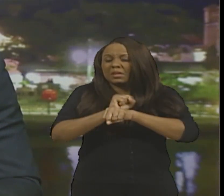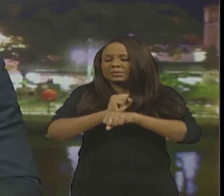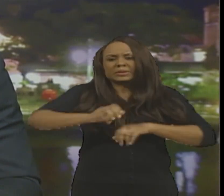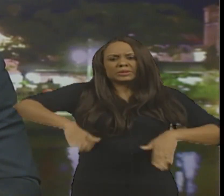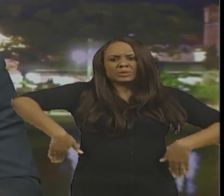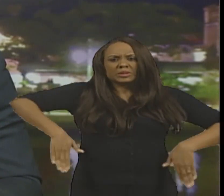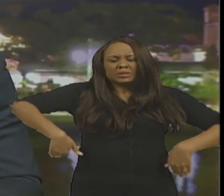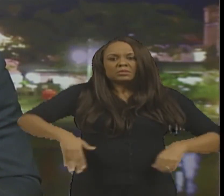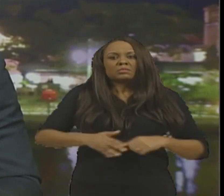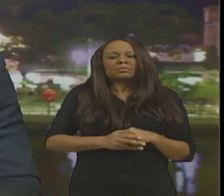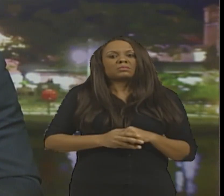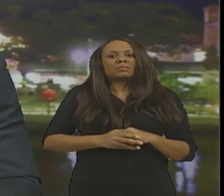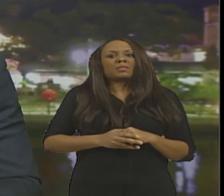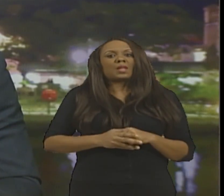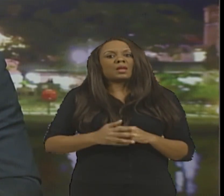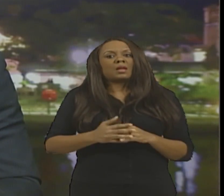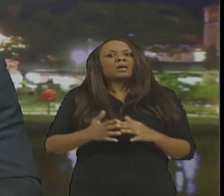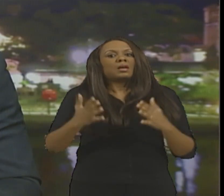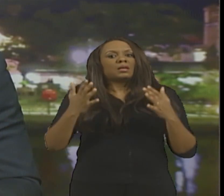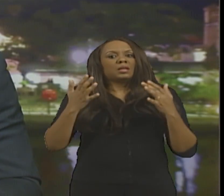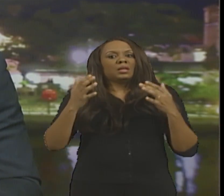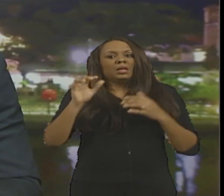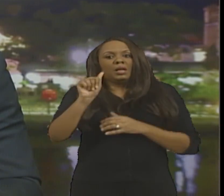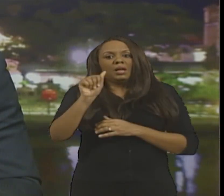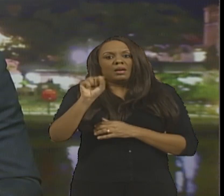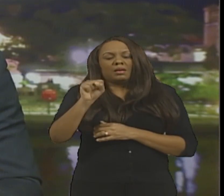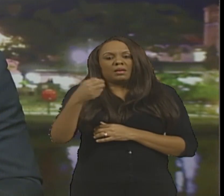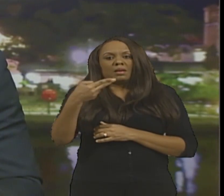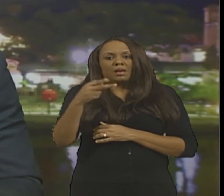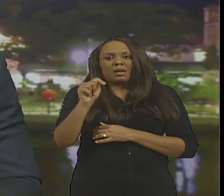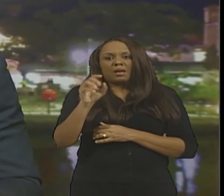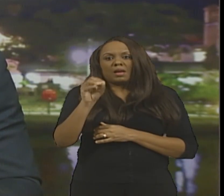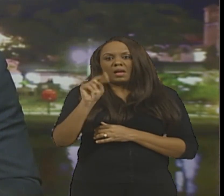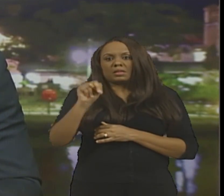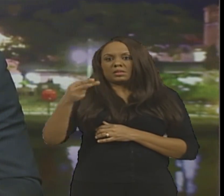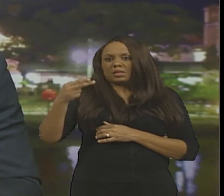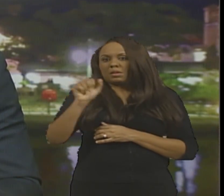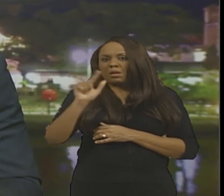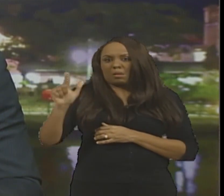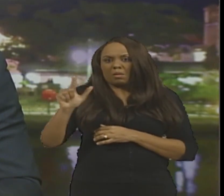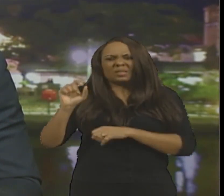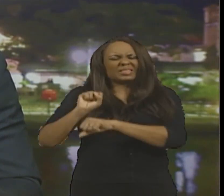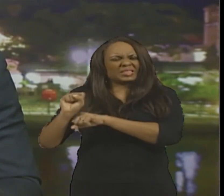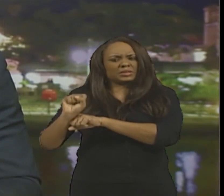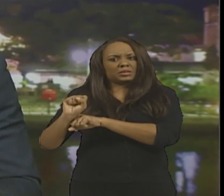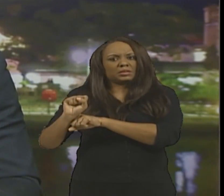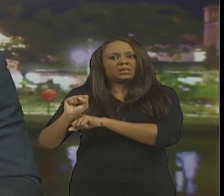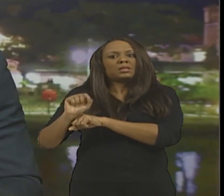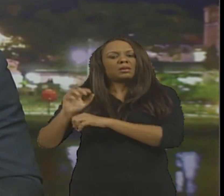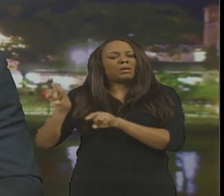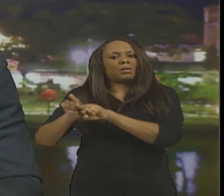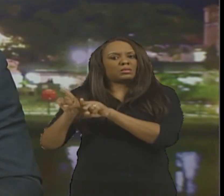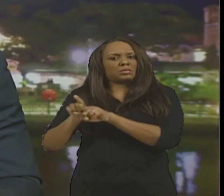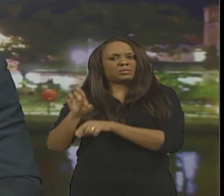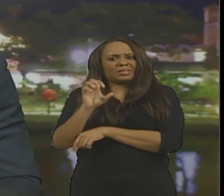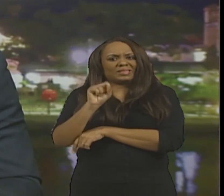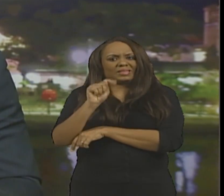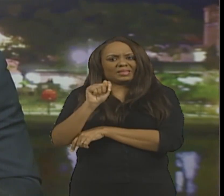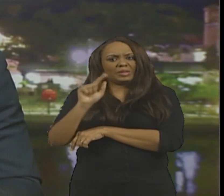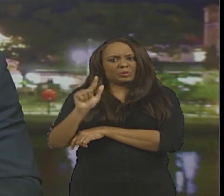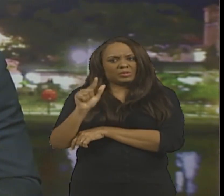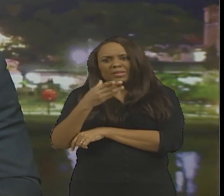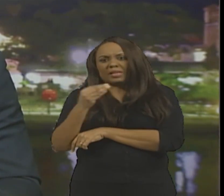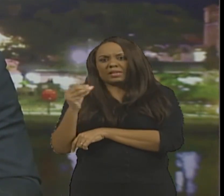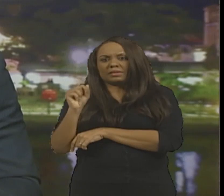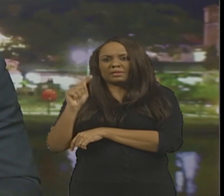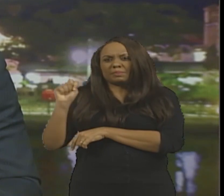work to repair a failed pump at the Ashton Hall pumping station, which left some customers in St. Lucie and St. Peter with either low